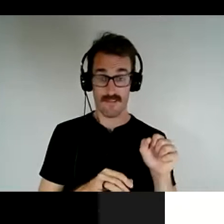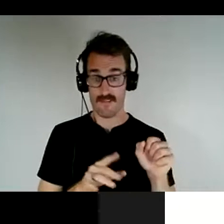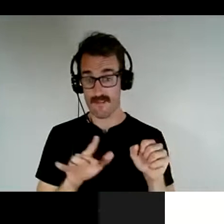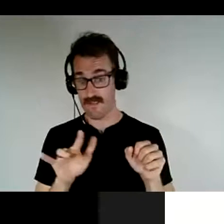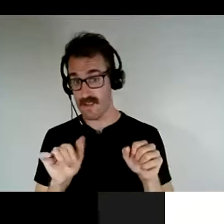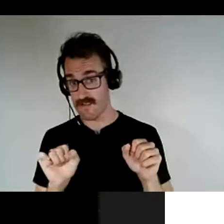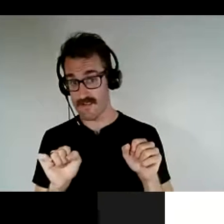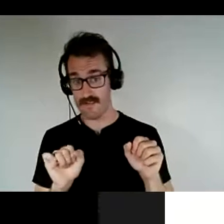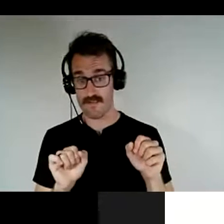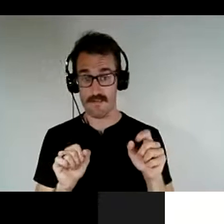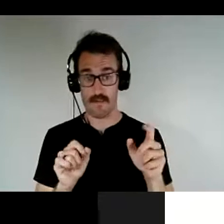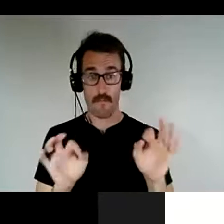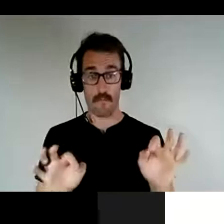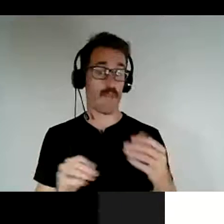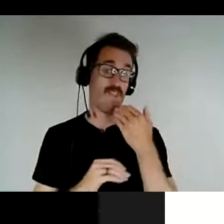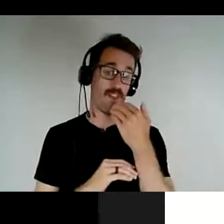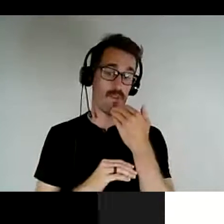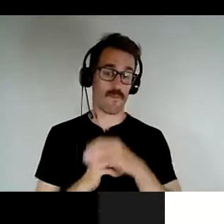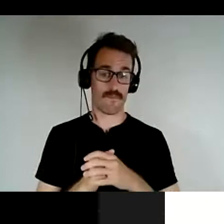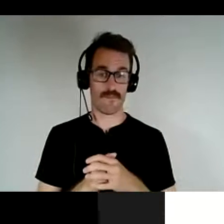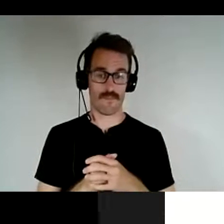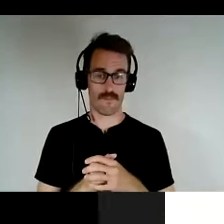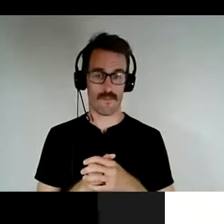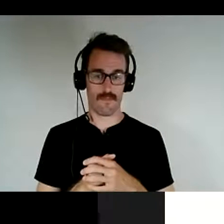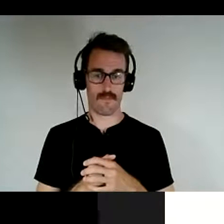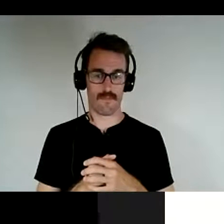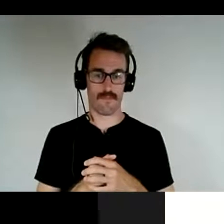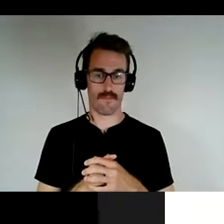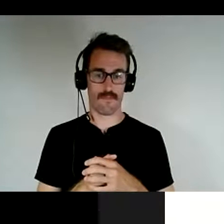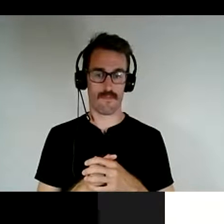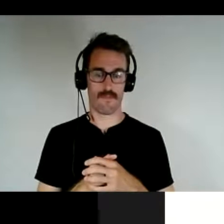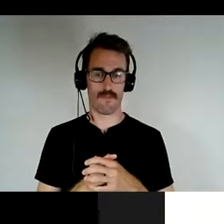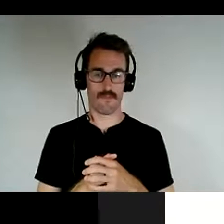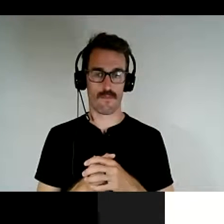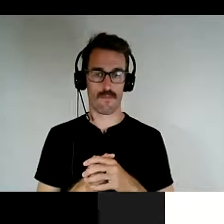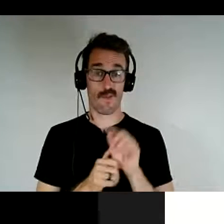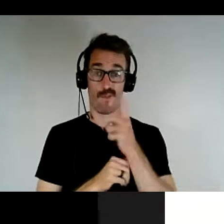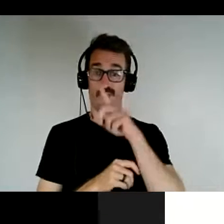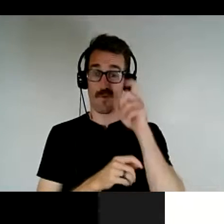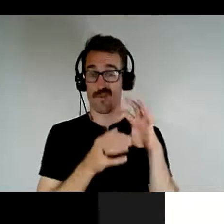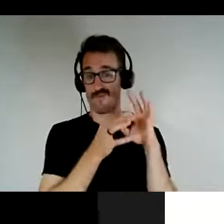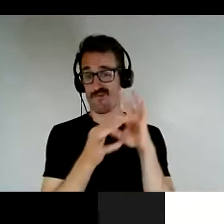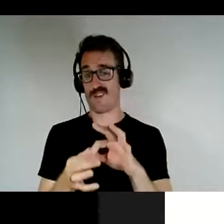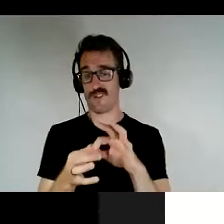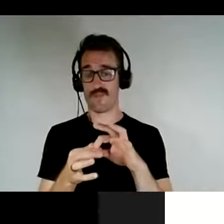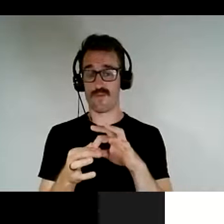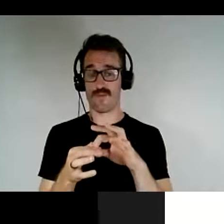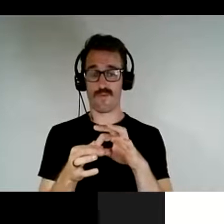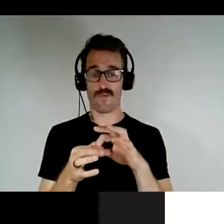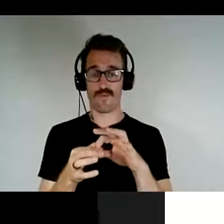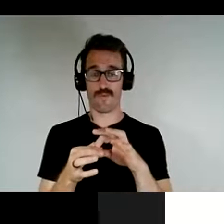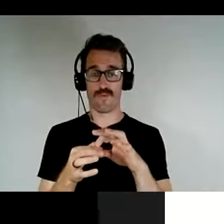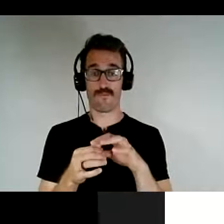You're able to vote. Thank you. Please, Olivier. Oh, great. Thank you for voting. Keep voting, guys.